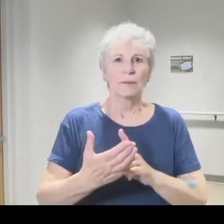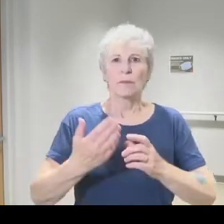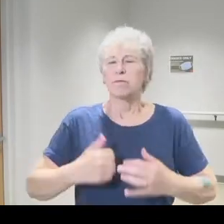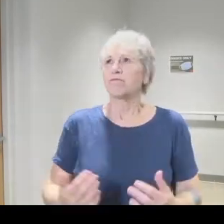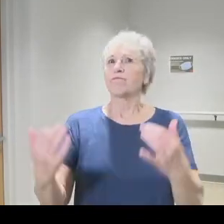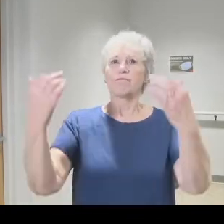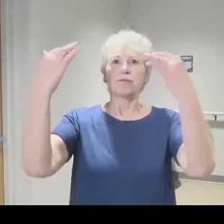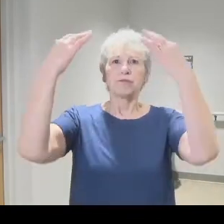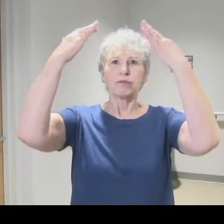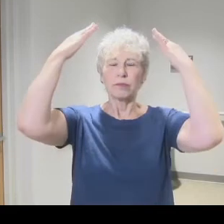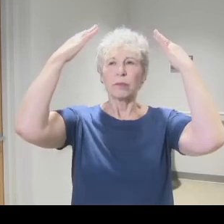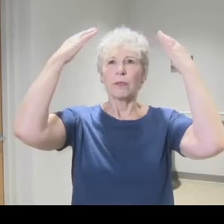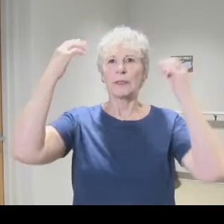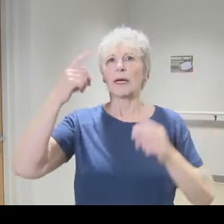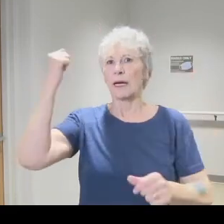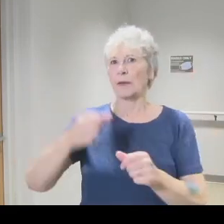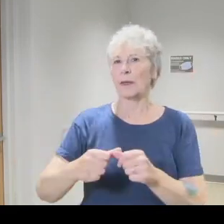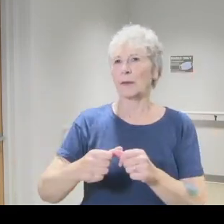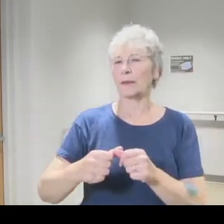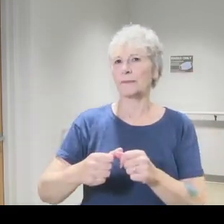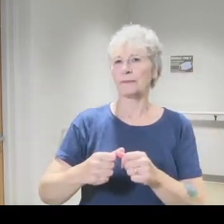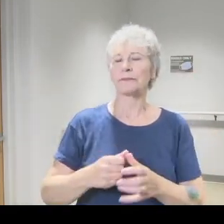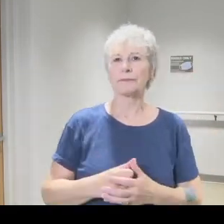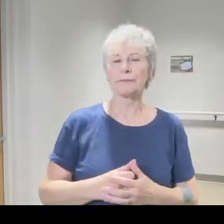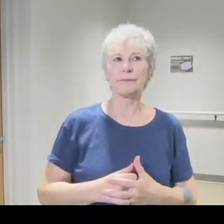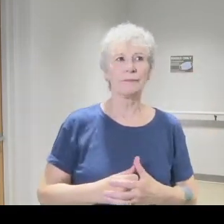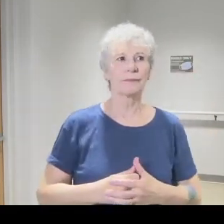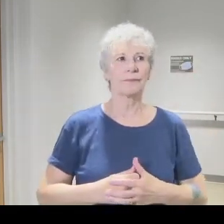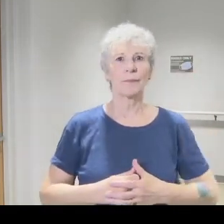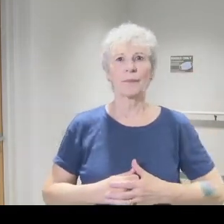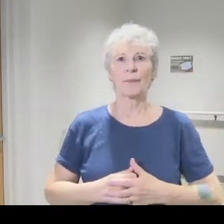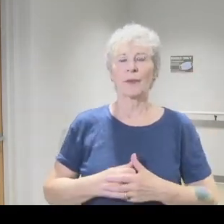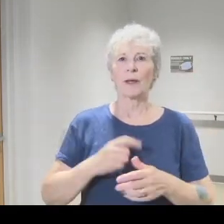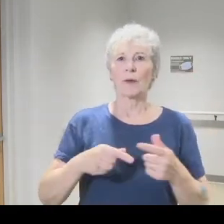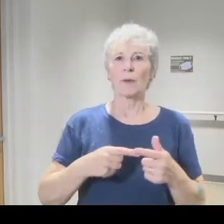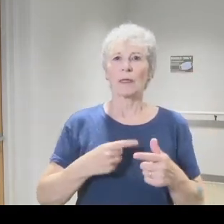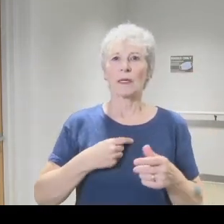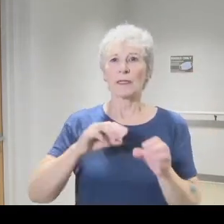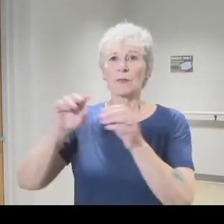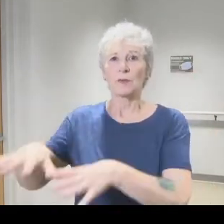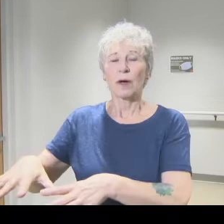overwhelm us? I can remember not a very overwhelming, should have been, circumstance when I dropped one of my sons off at Cedarville